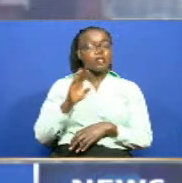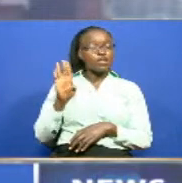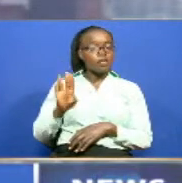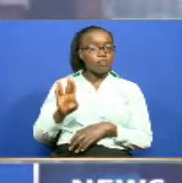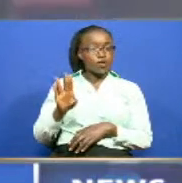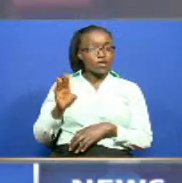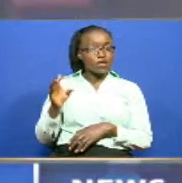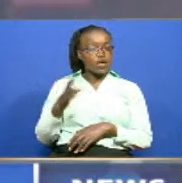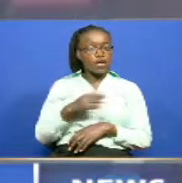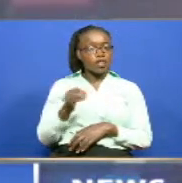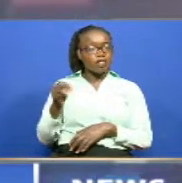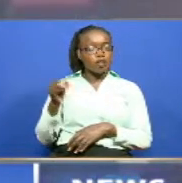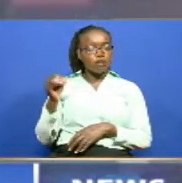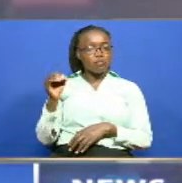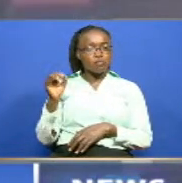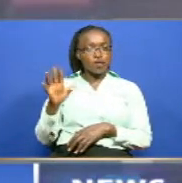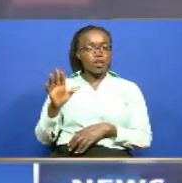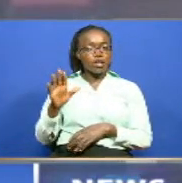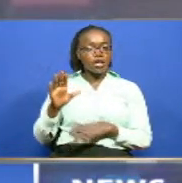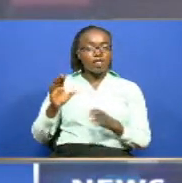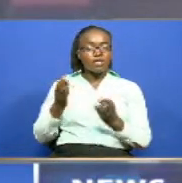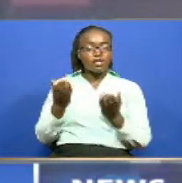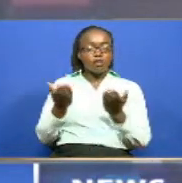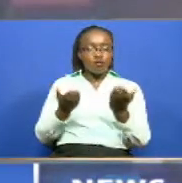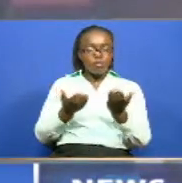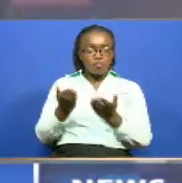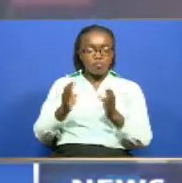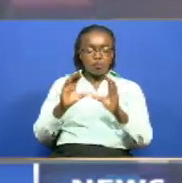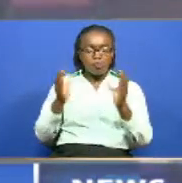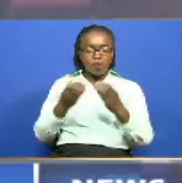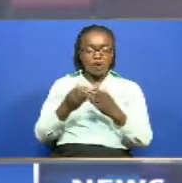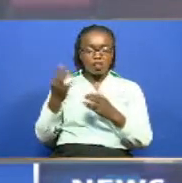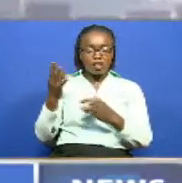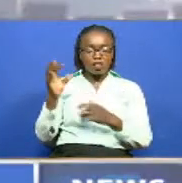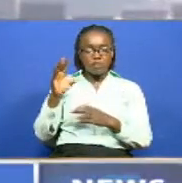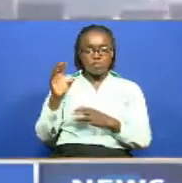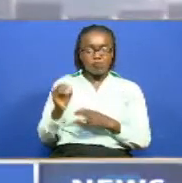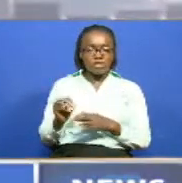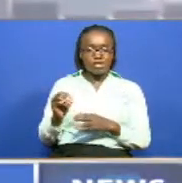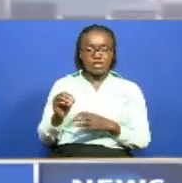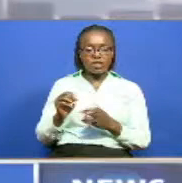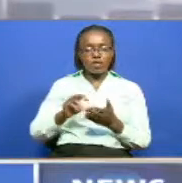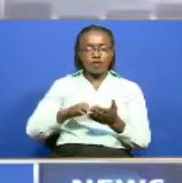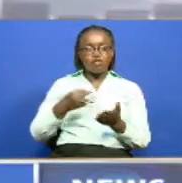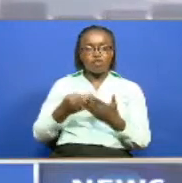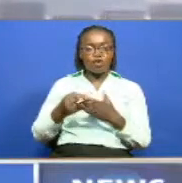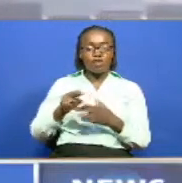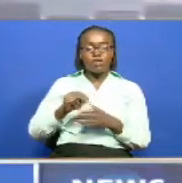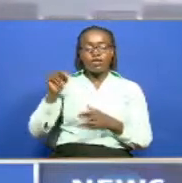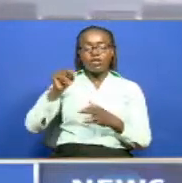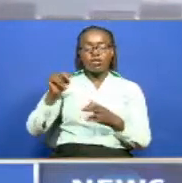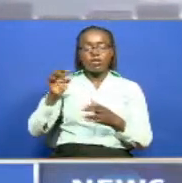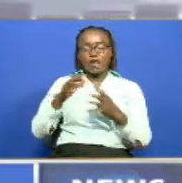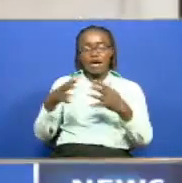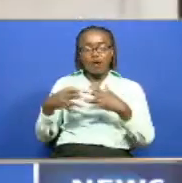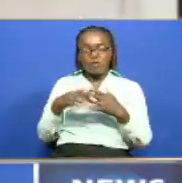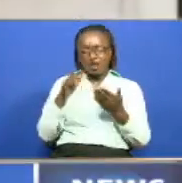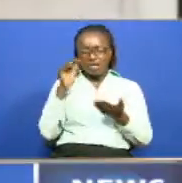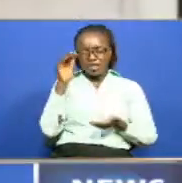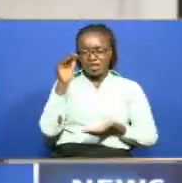in services fell by nearly 30% year-on-year. Merchandise trade in Europe and North America shrank the most